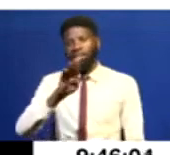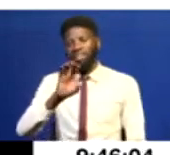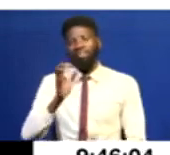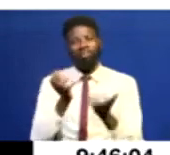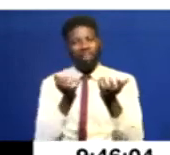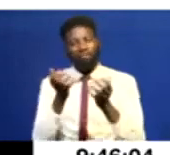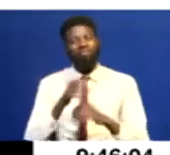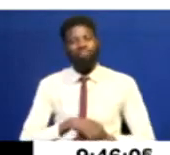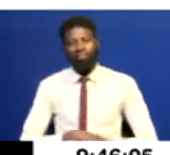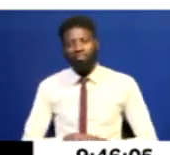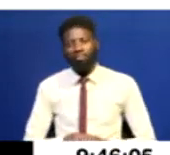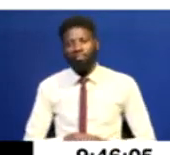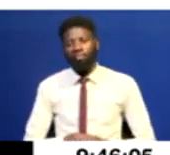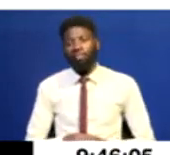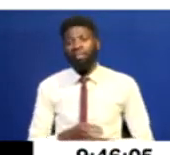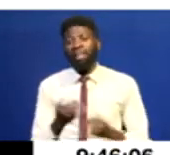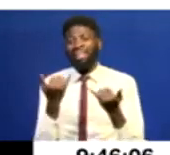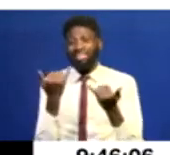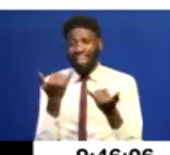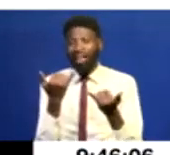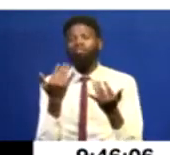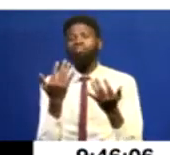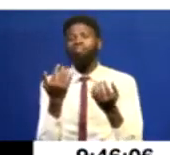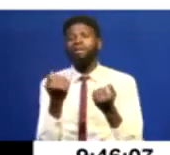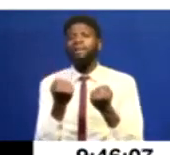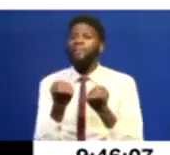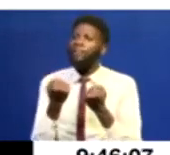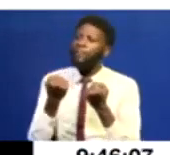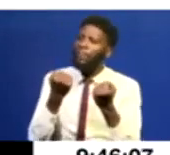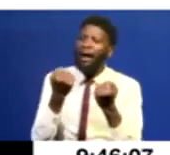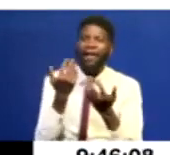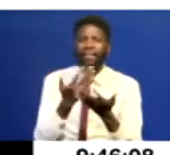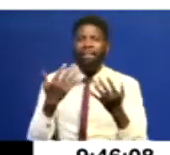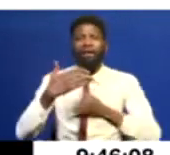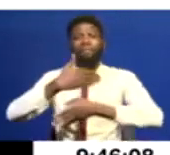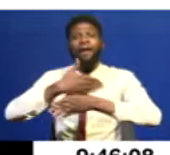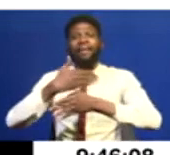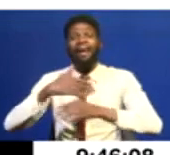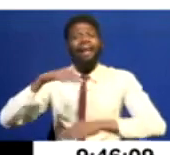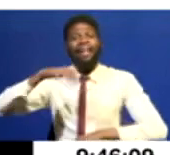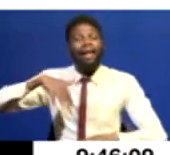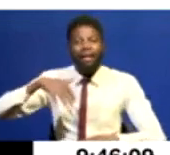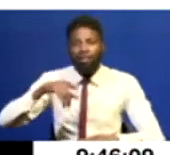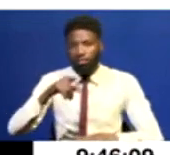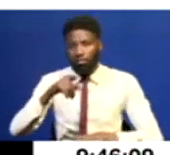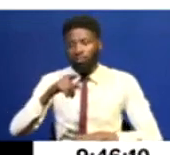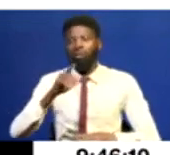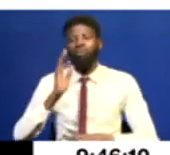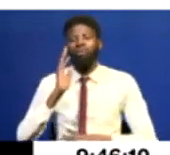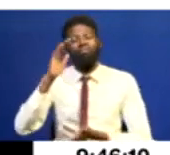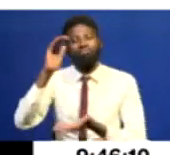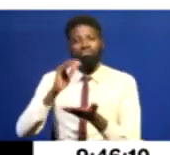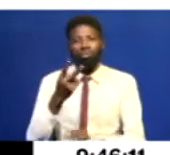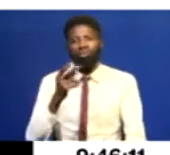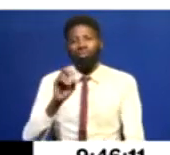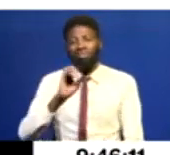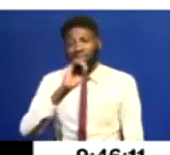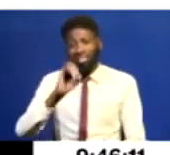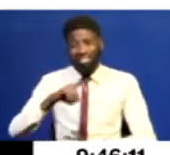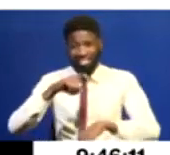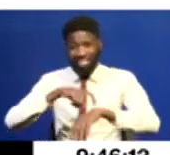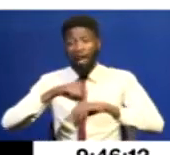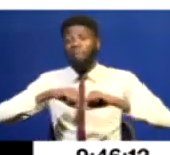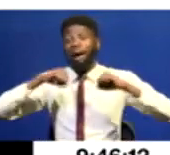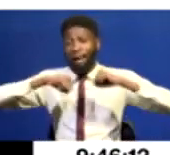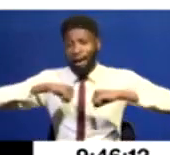Now, cross-border cargo transport delays and costs are set to reduce by 20% once the single customs territory agreement